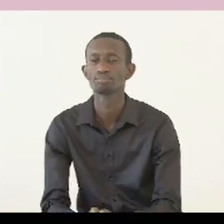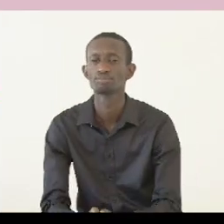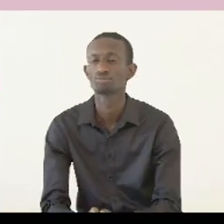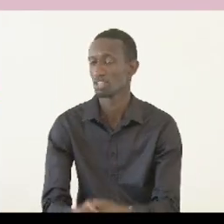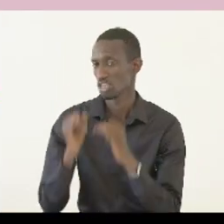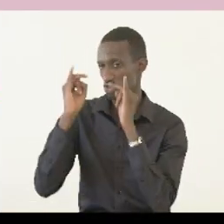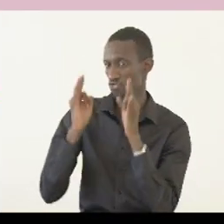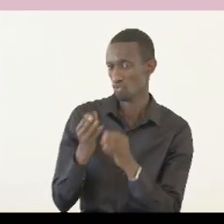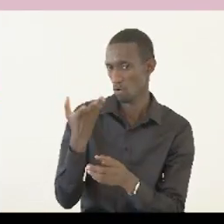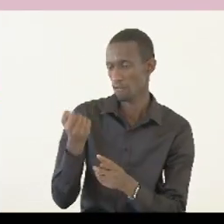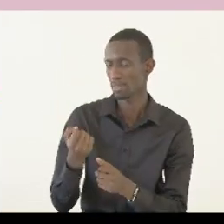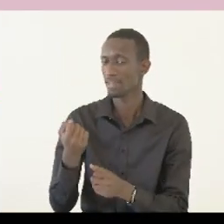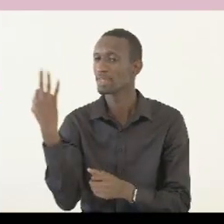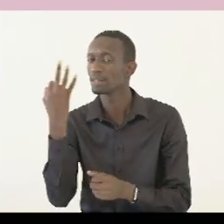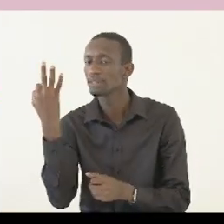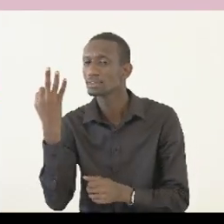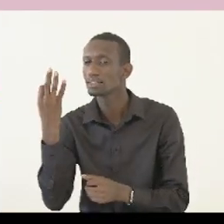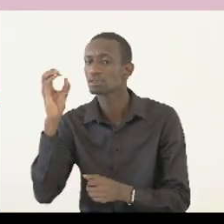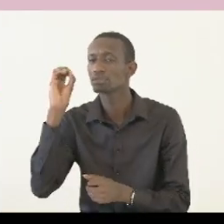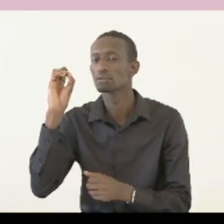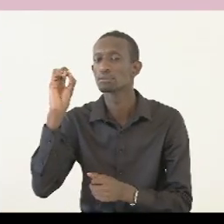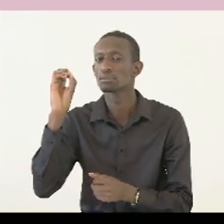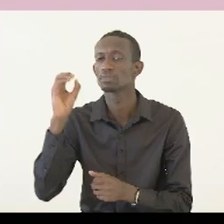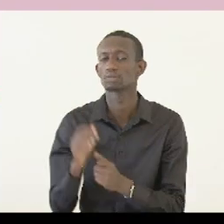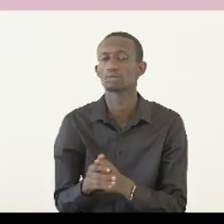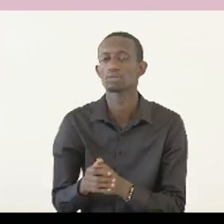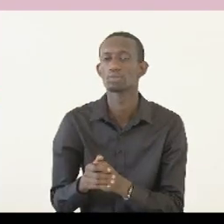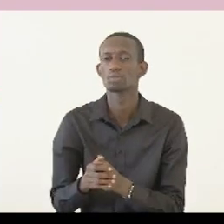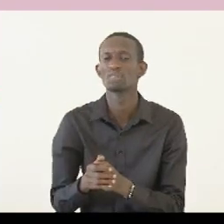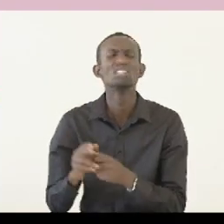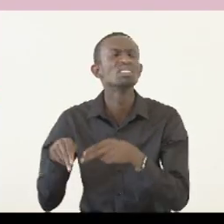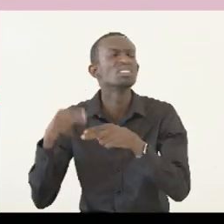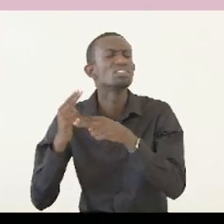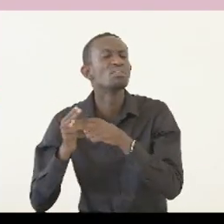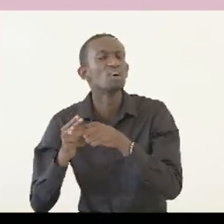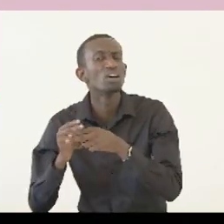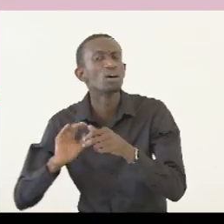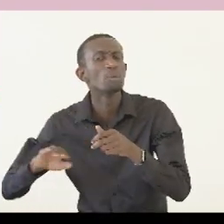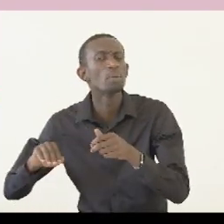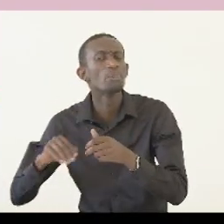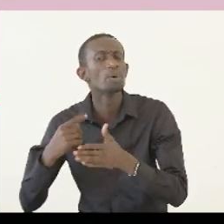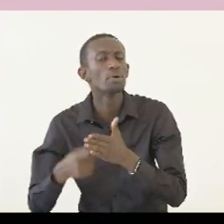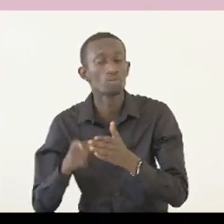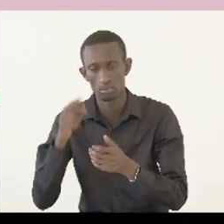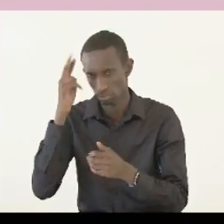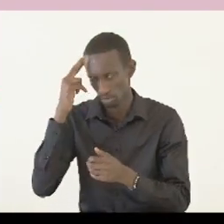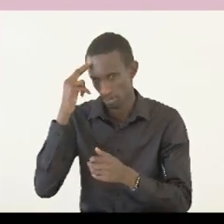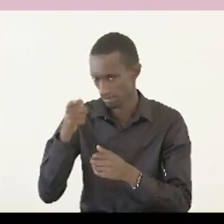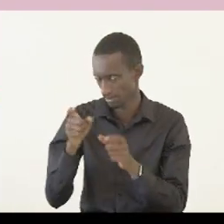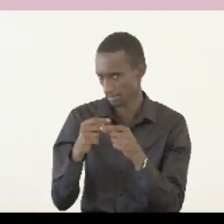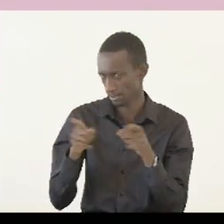3 oxygen atoms, what is the ending of the name of the radical? Remember, it is